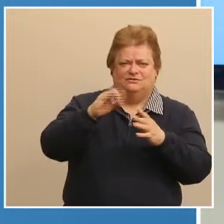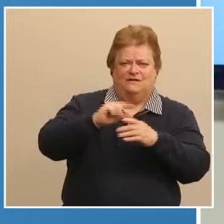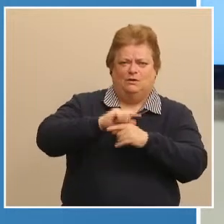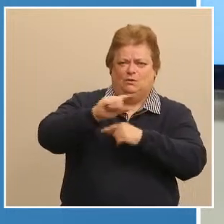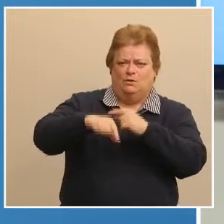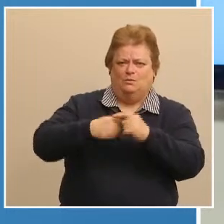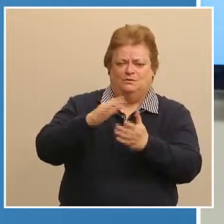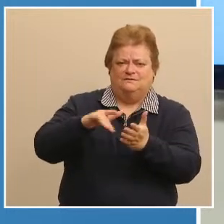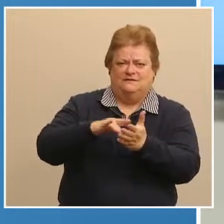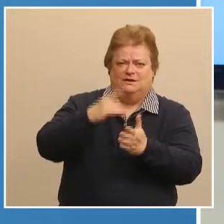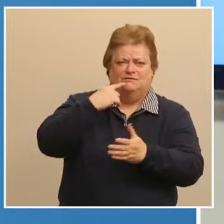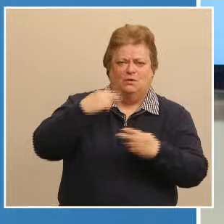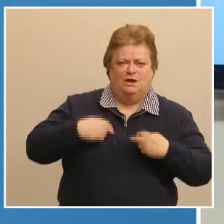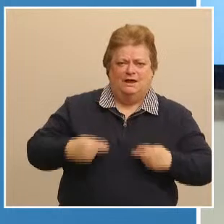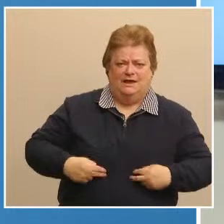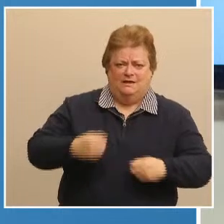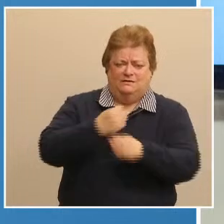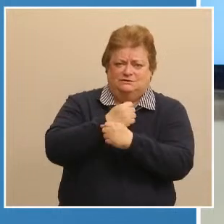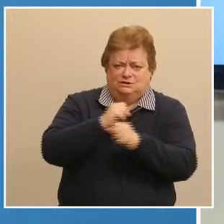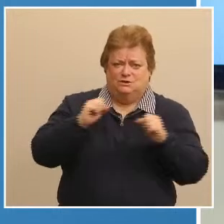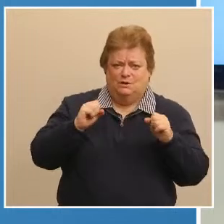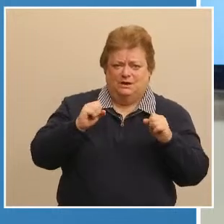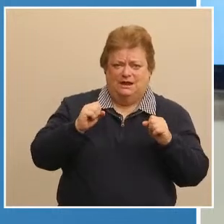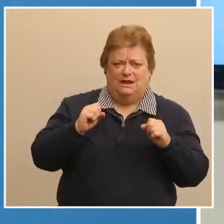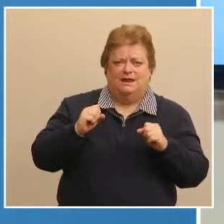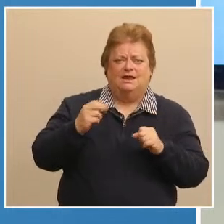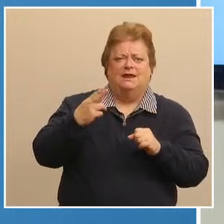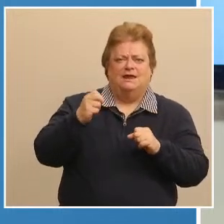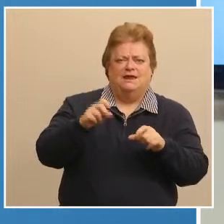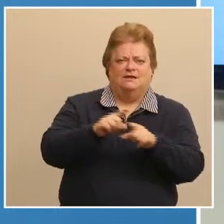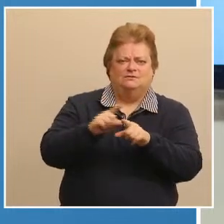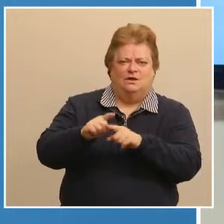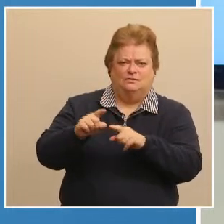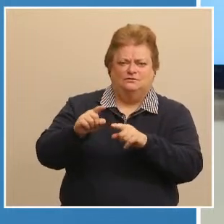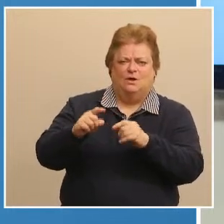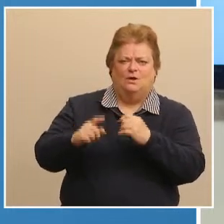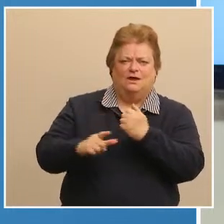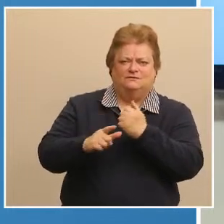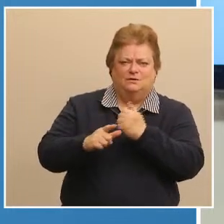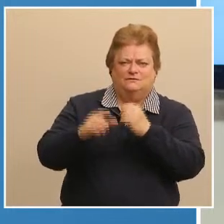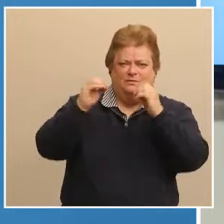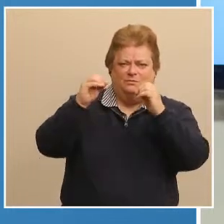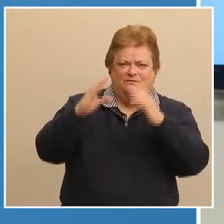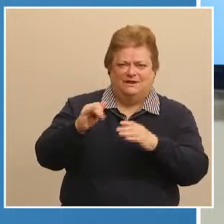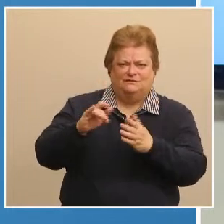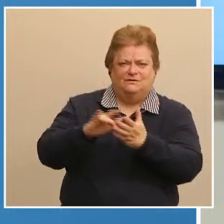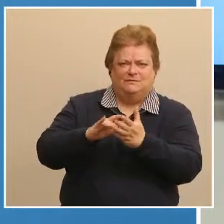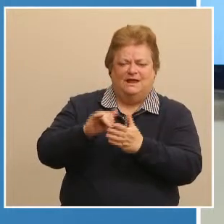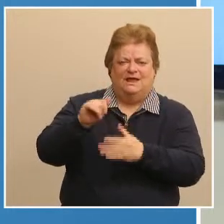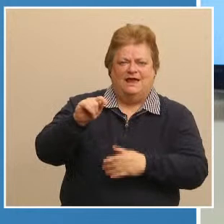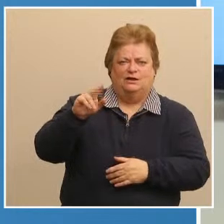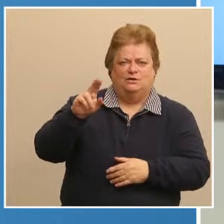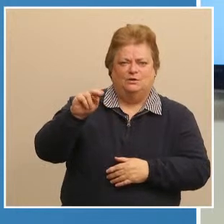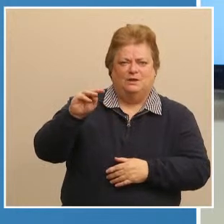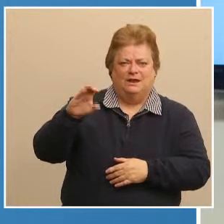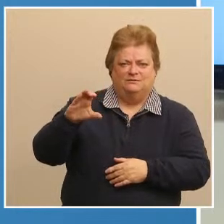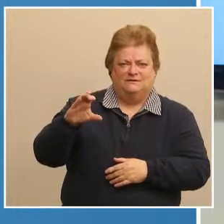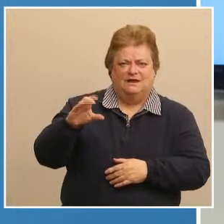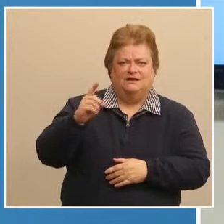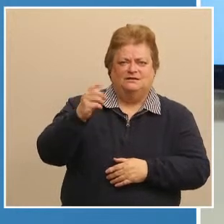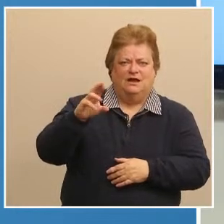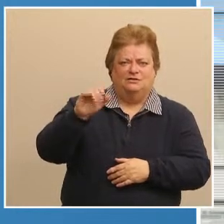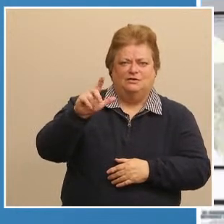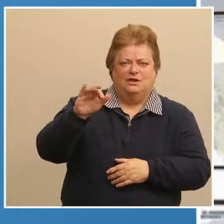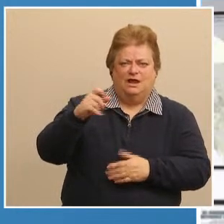the Global Center for Health Security. He is also an Associate Professor of Medicine at UNMC. Dr.